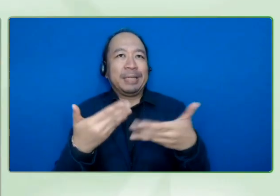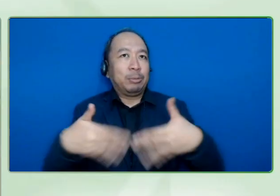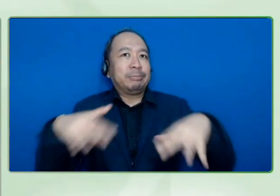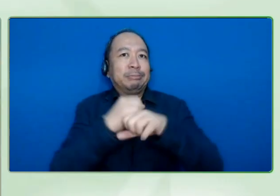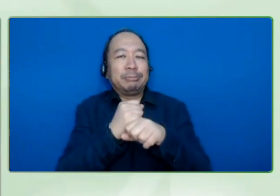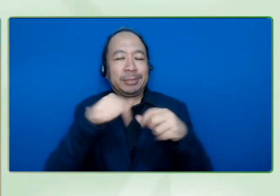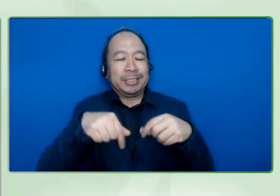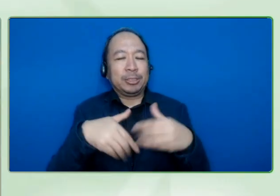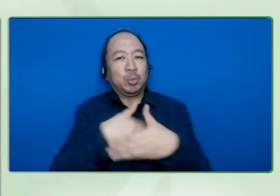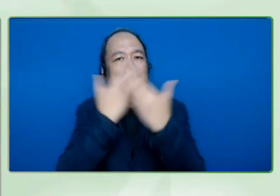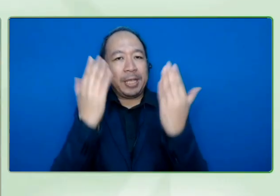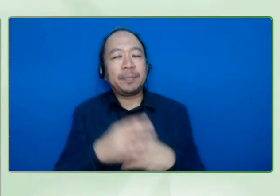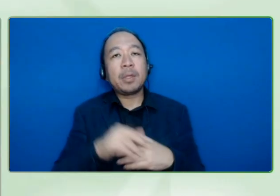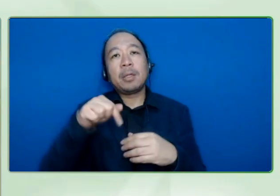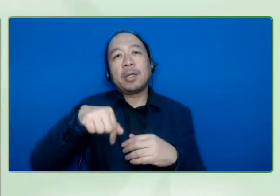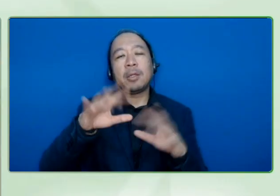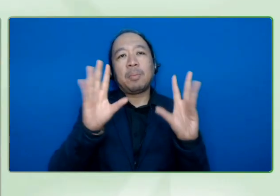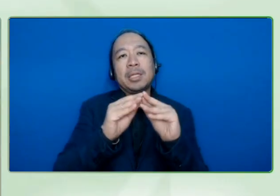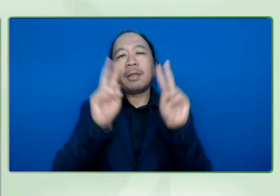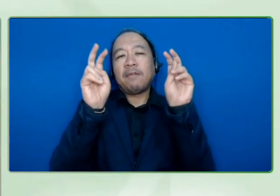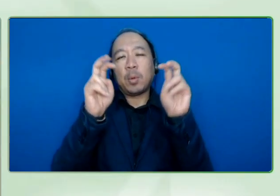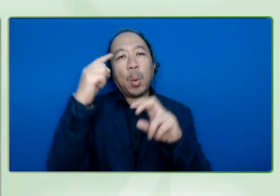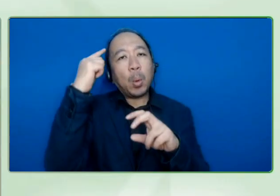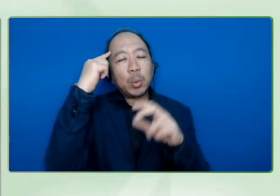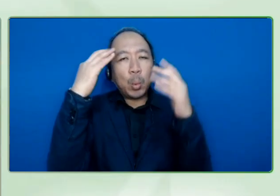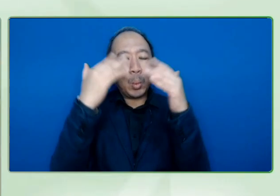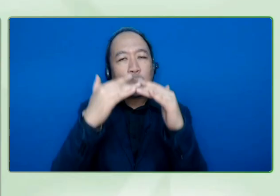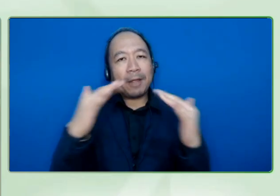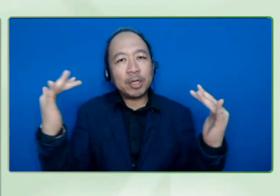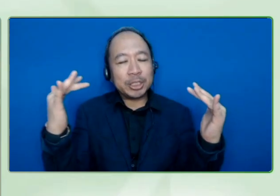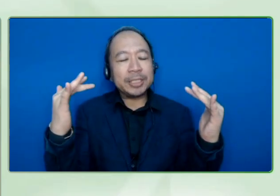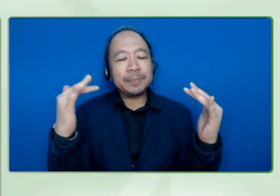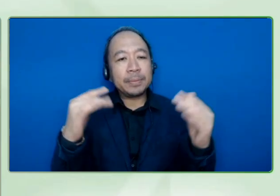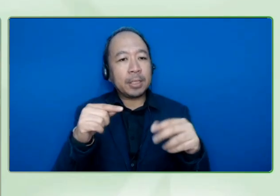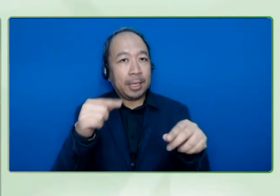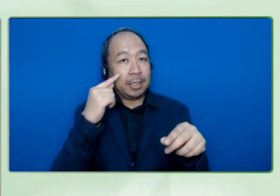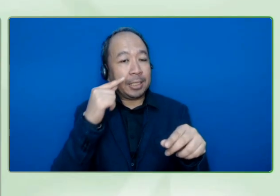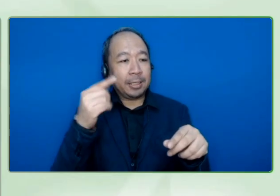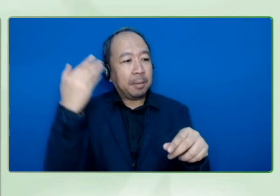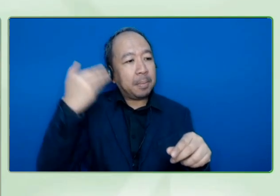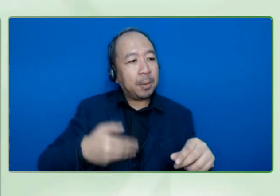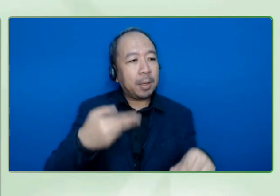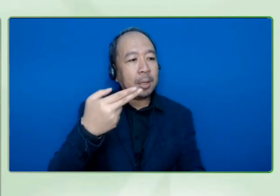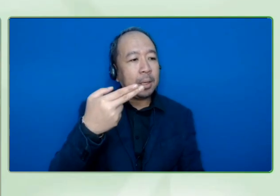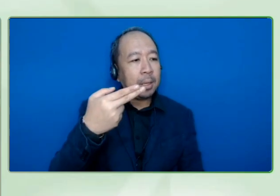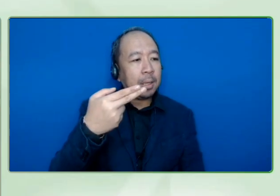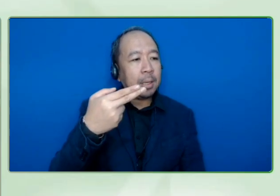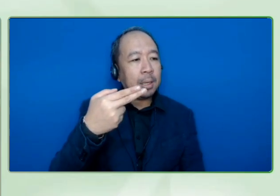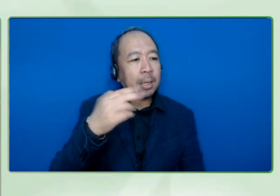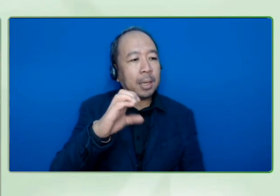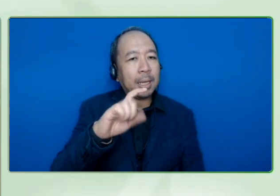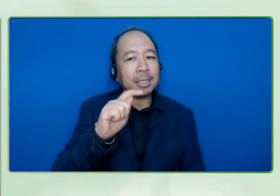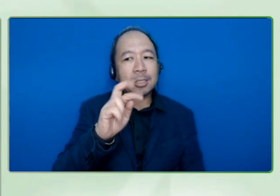about neurodiversity. And if I think back through my career, for those who don't know me, I'm Hector Minto. I spent 20 years working with